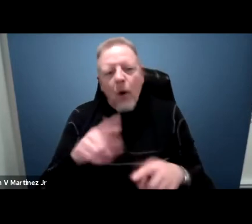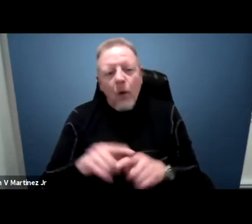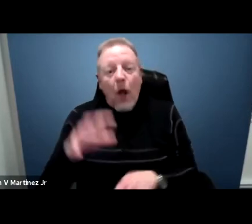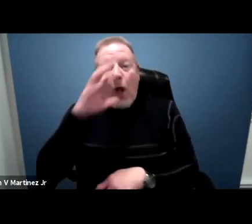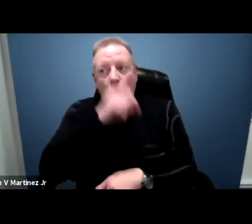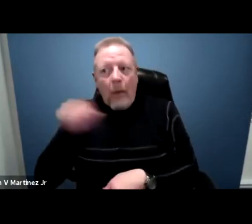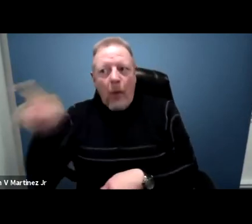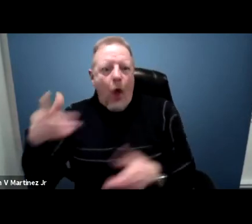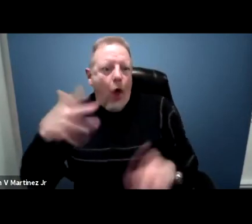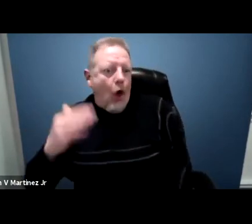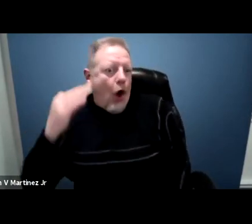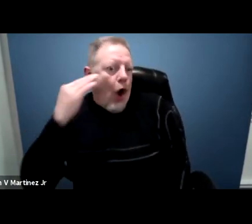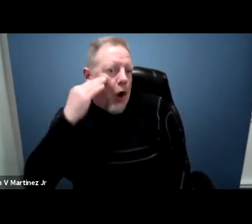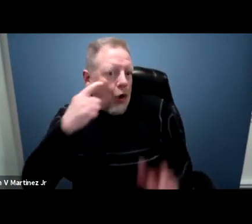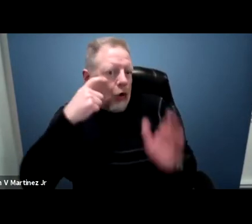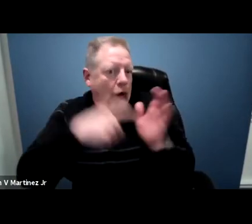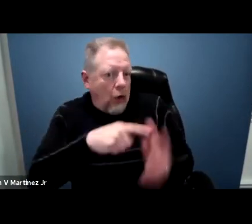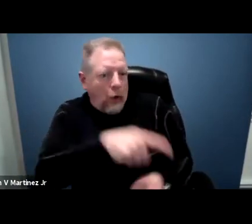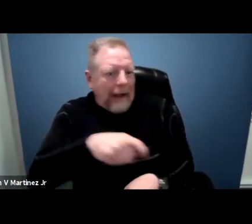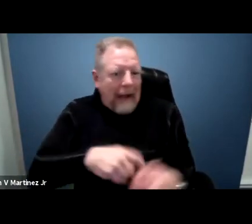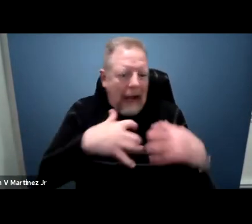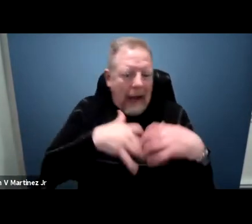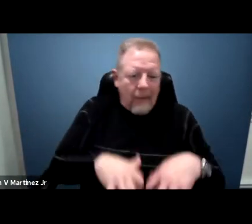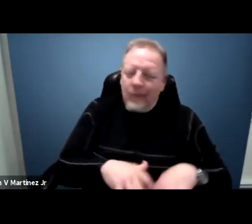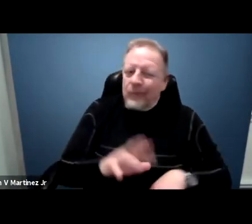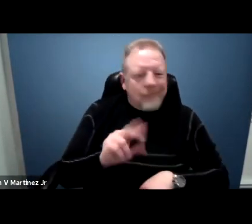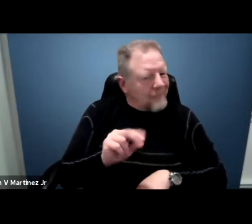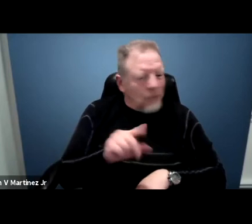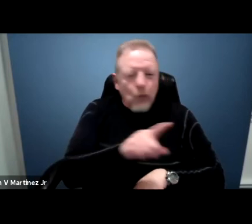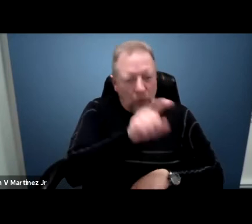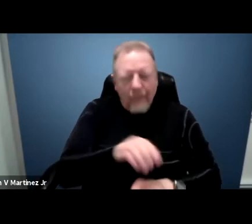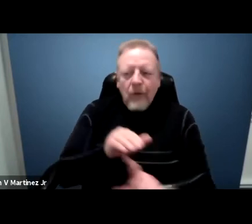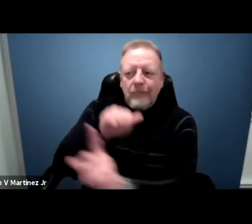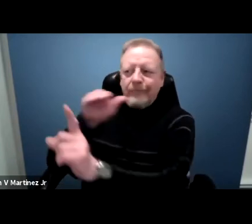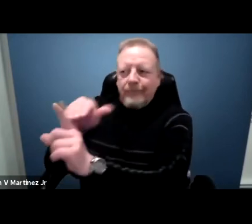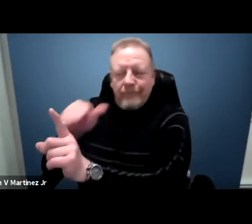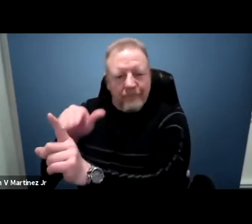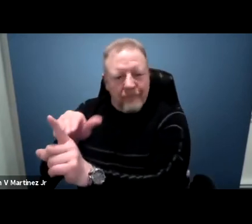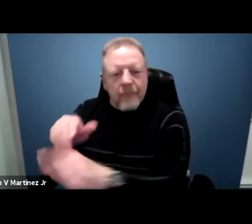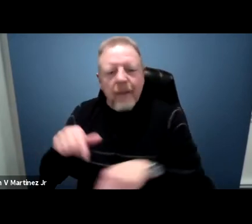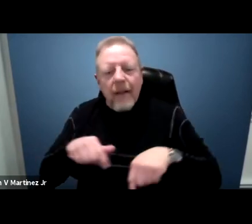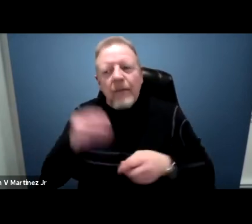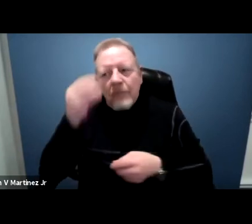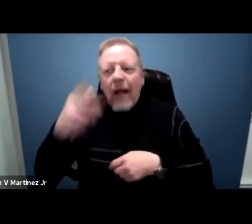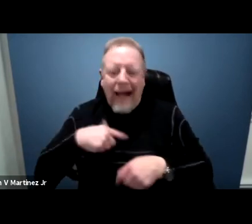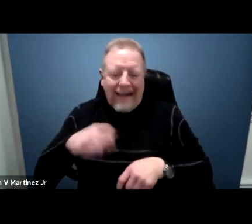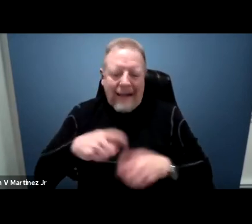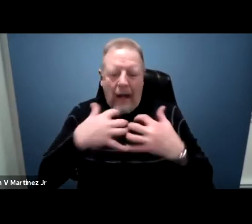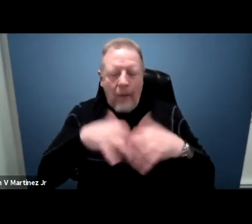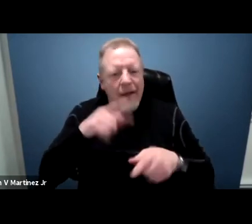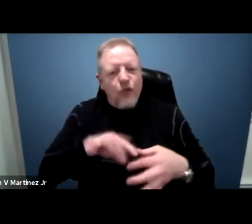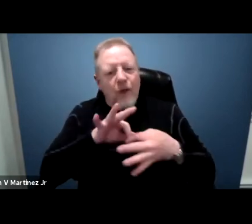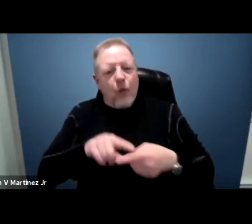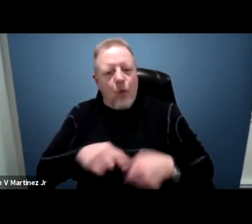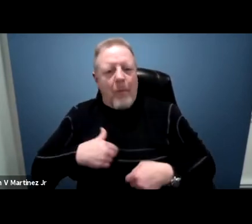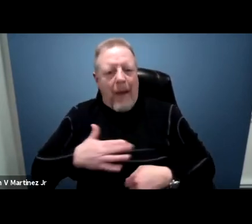your employer sees what's going on or is aware of what's going on, or that's related to your disability. So making